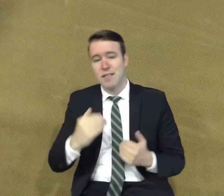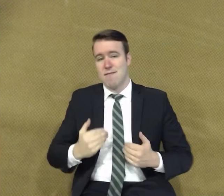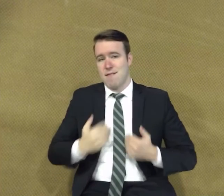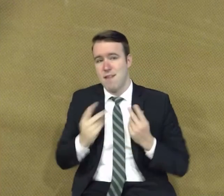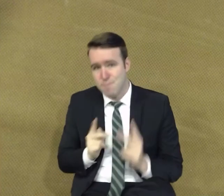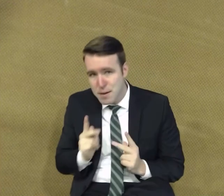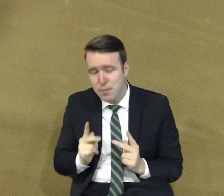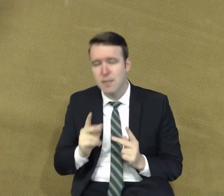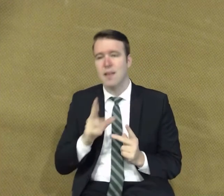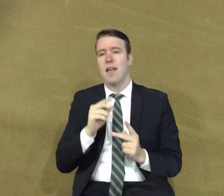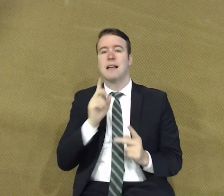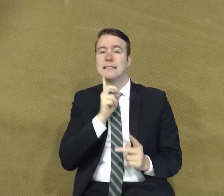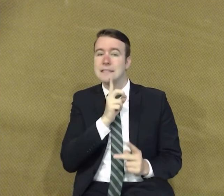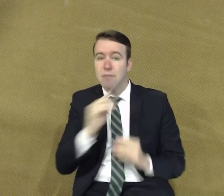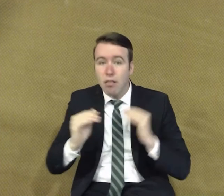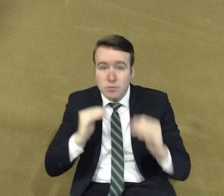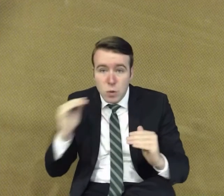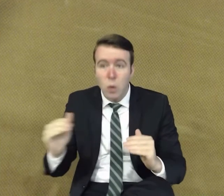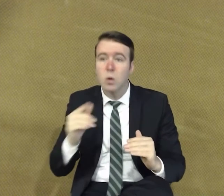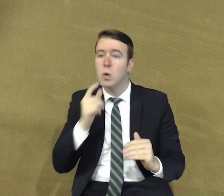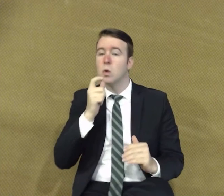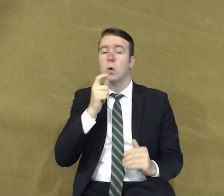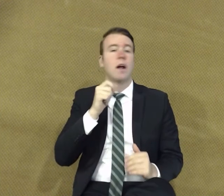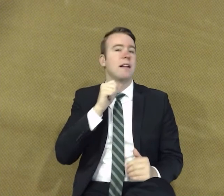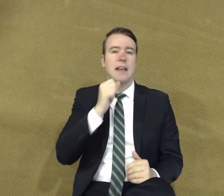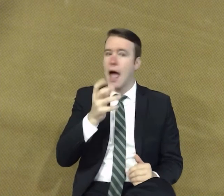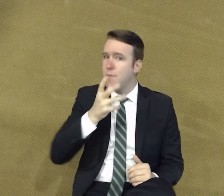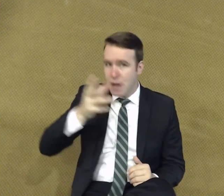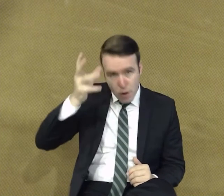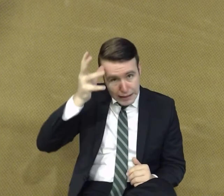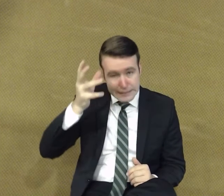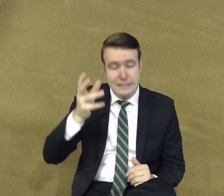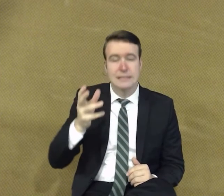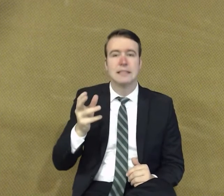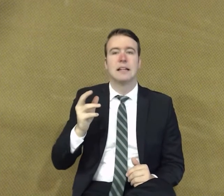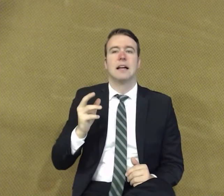young people and single adults that are not parents